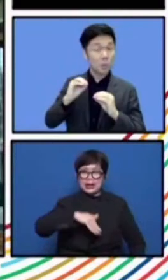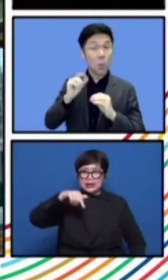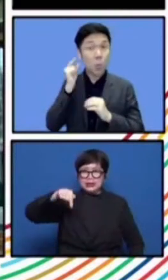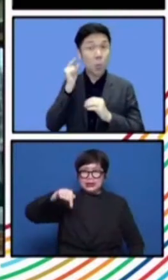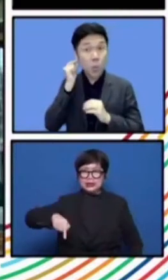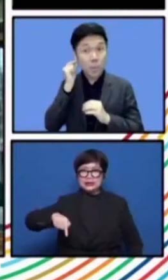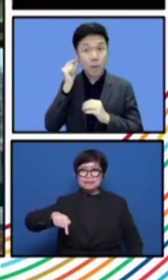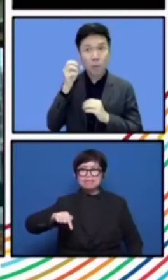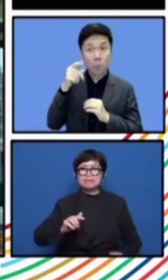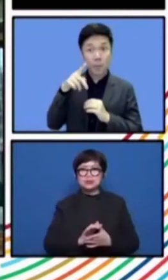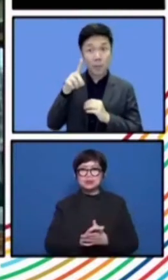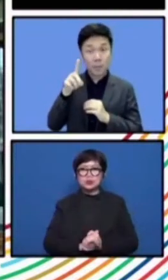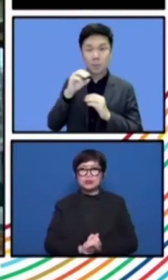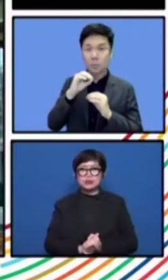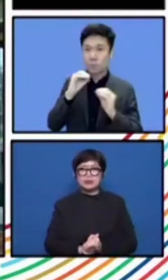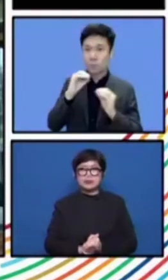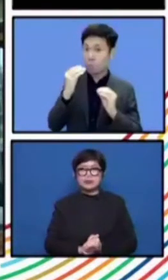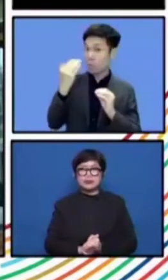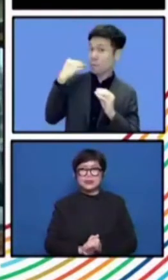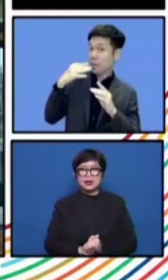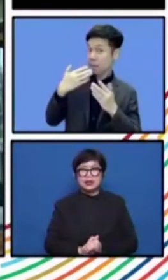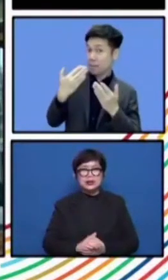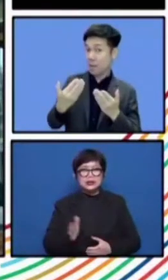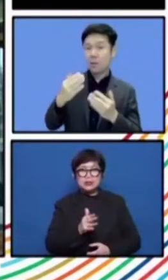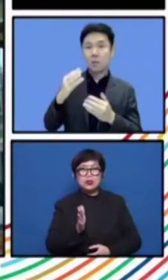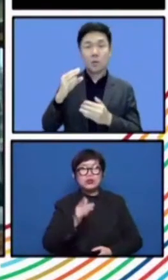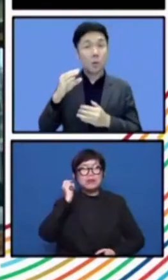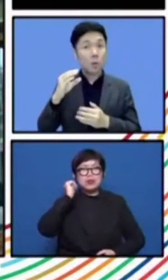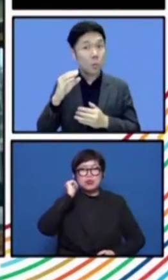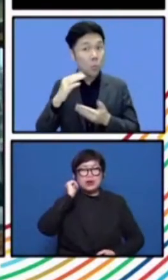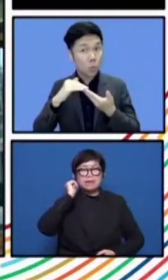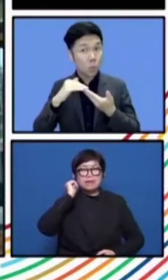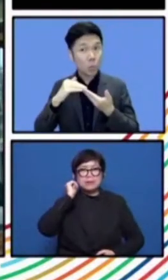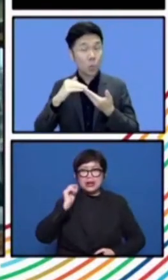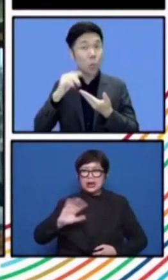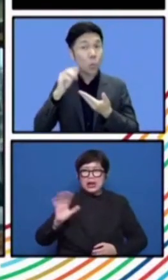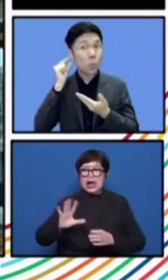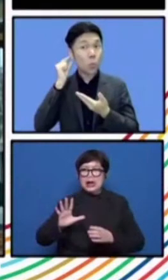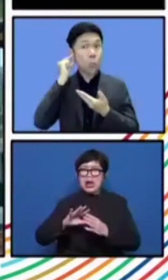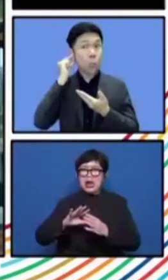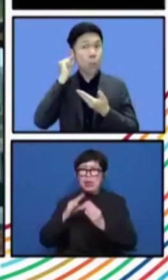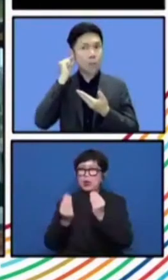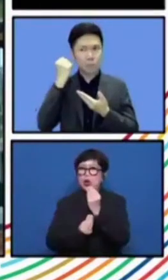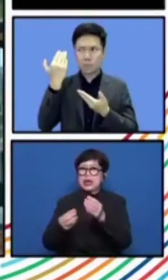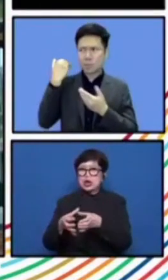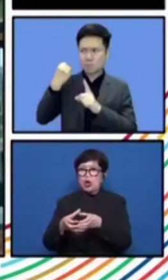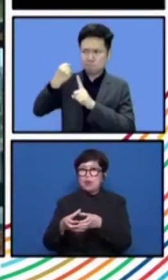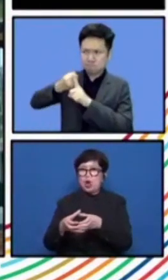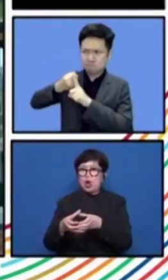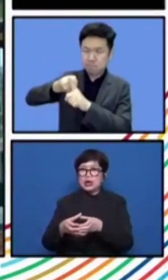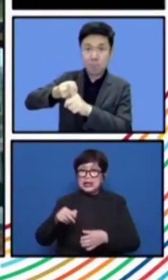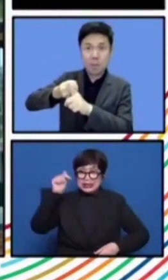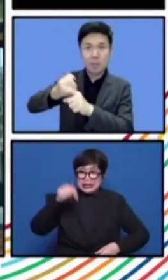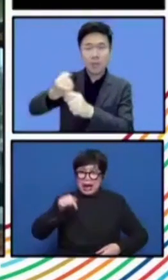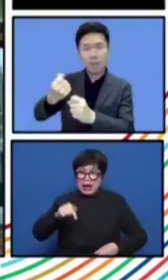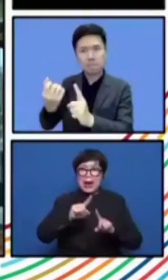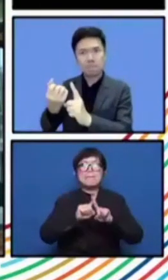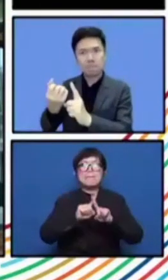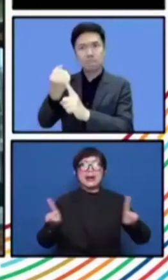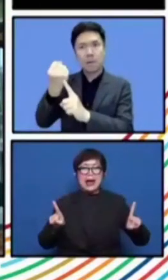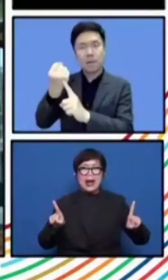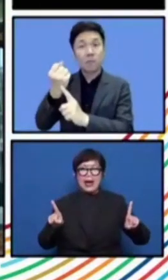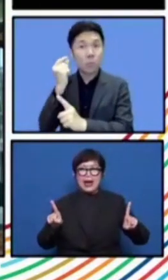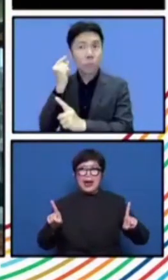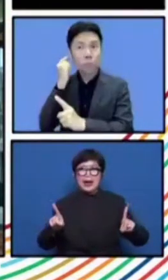be different they are not have the right today so that similarly the organization